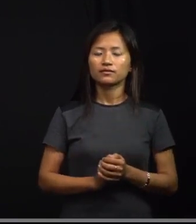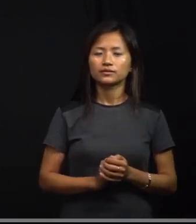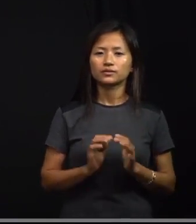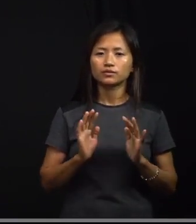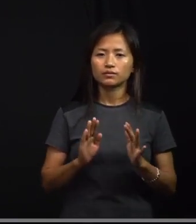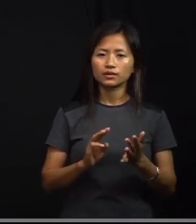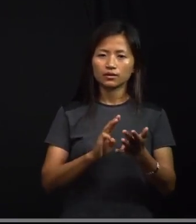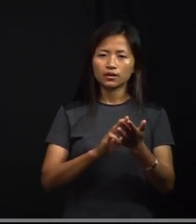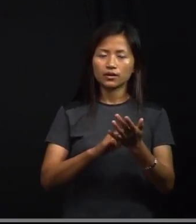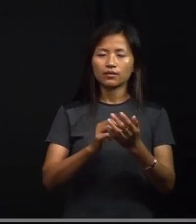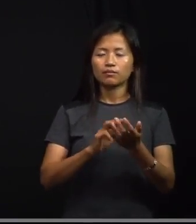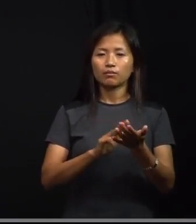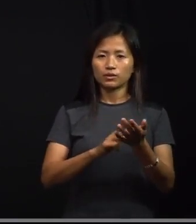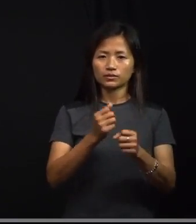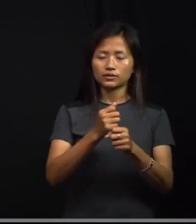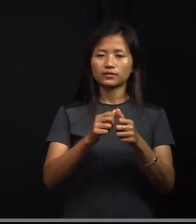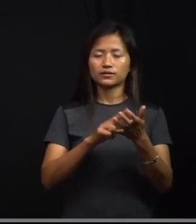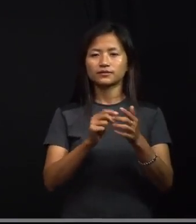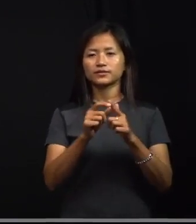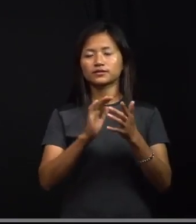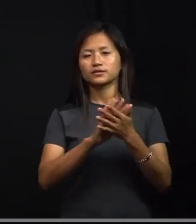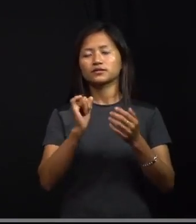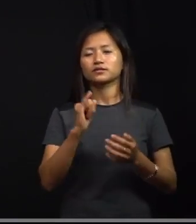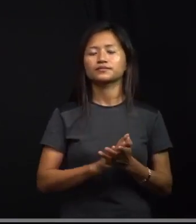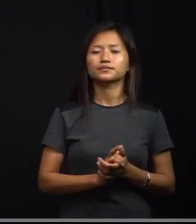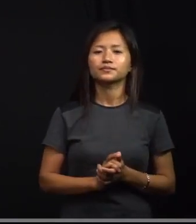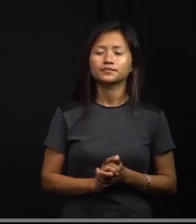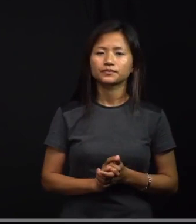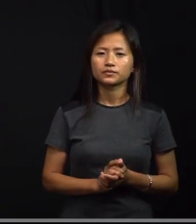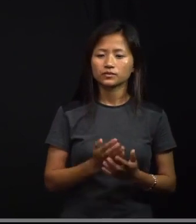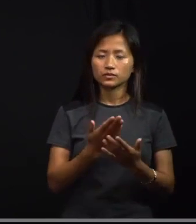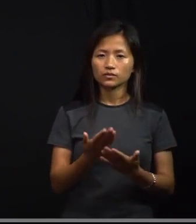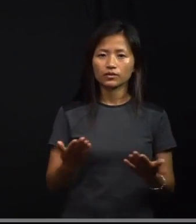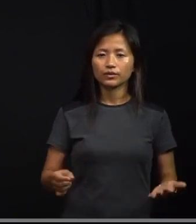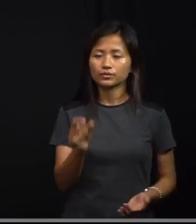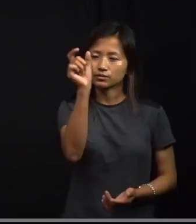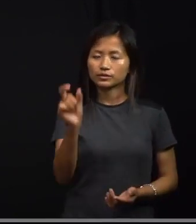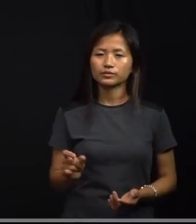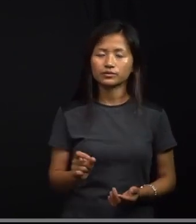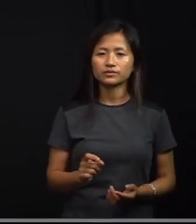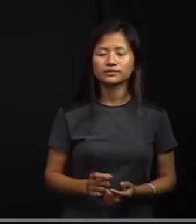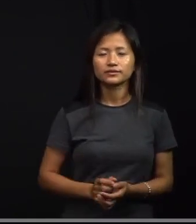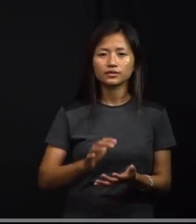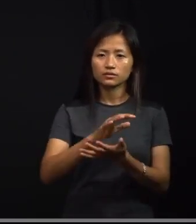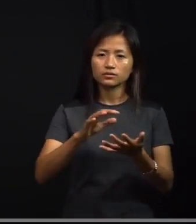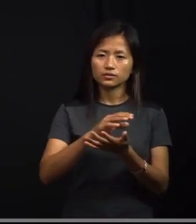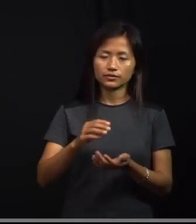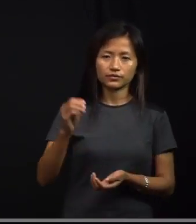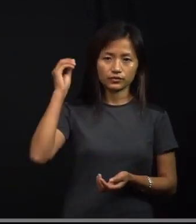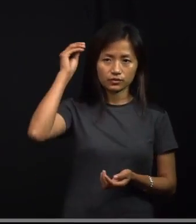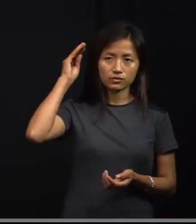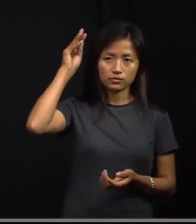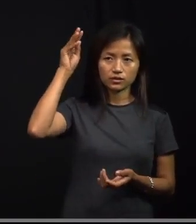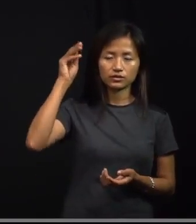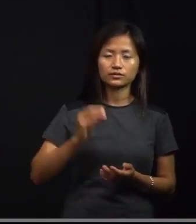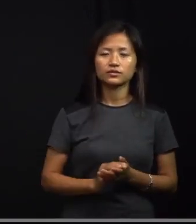have Mahatma Gandhi. So what does those people say about the concept of education? If we